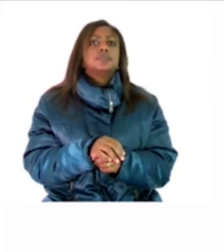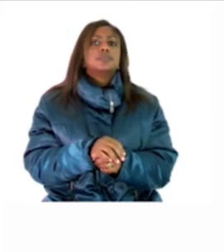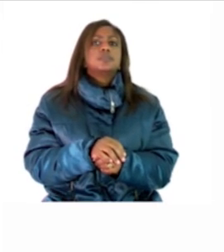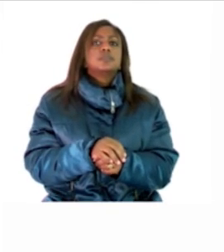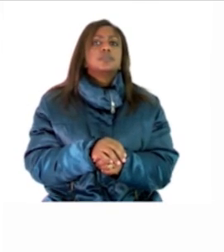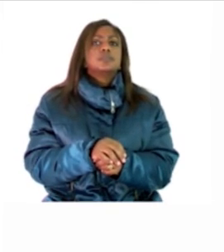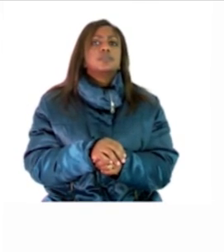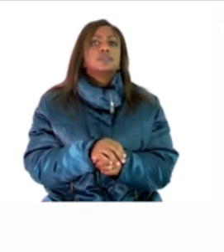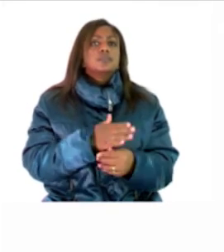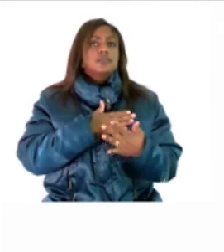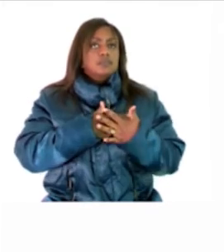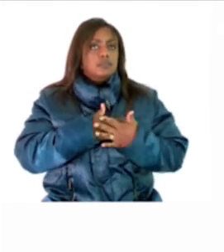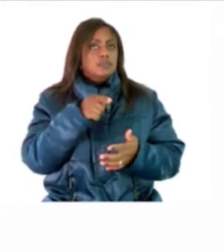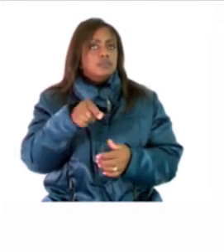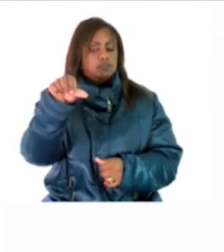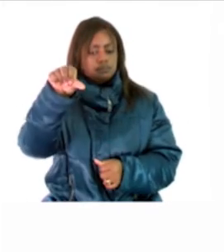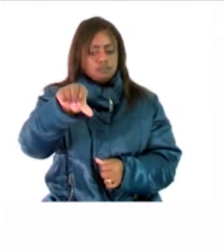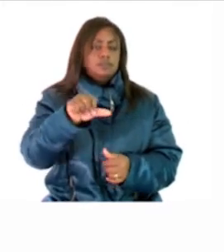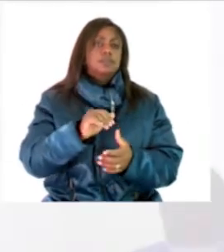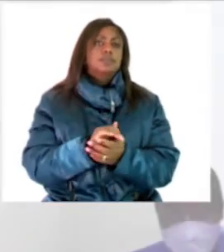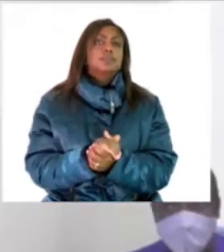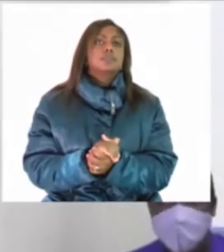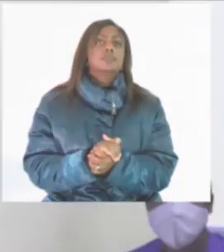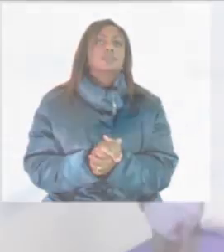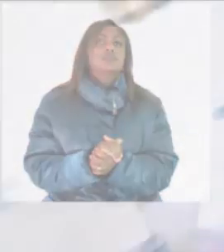they are using substances.